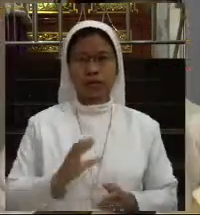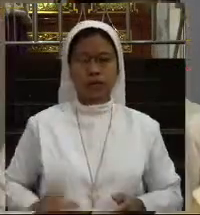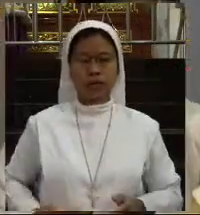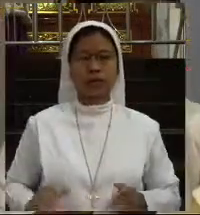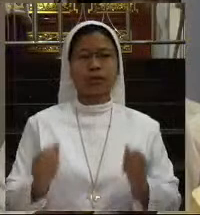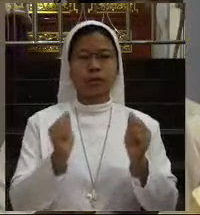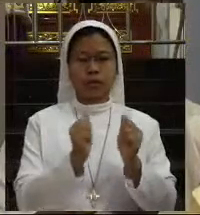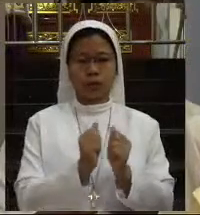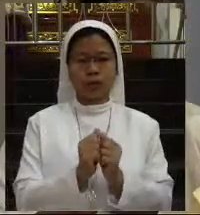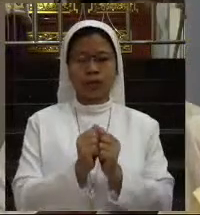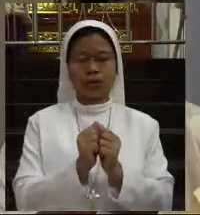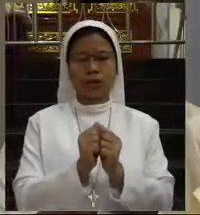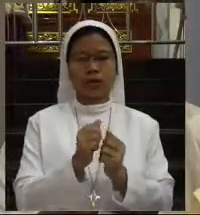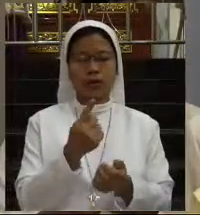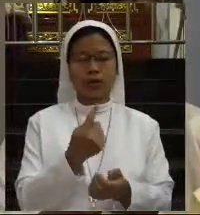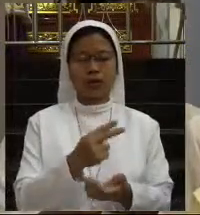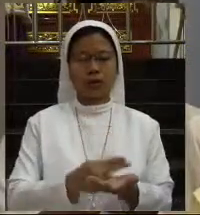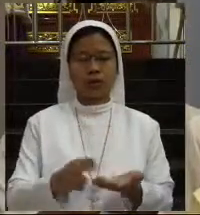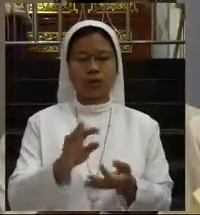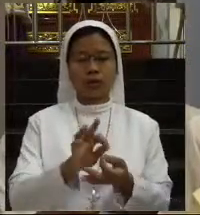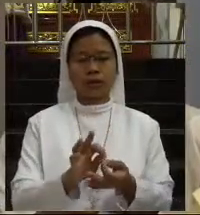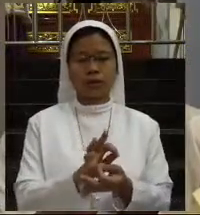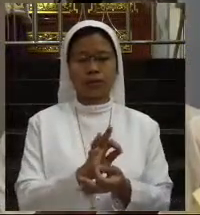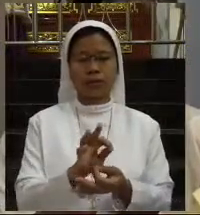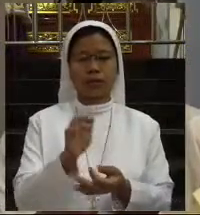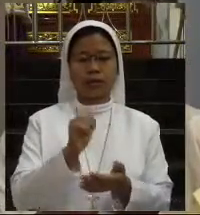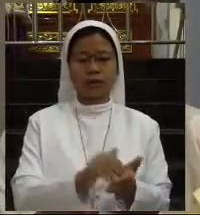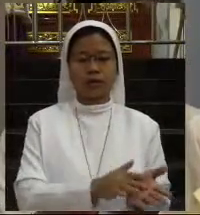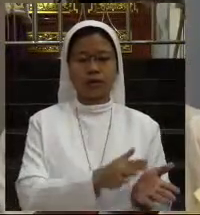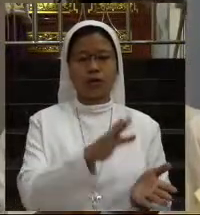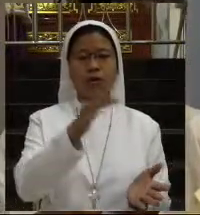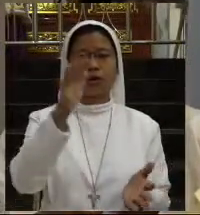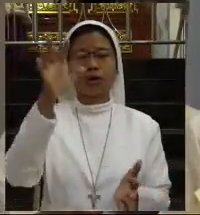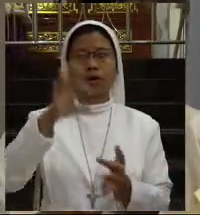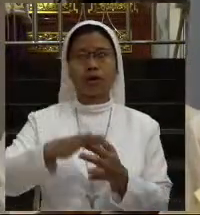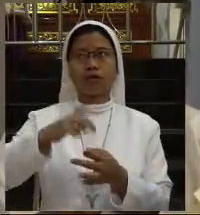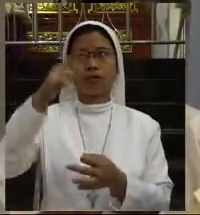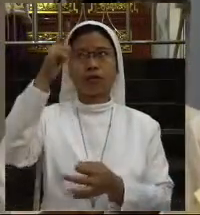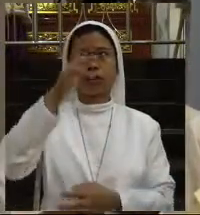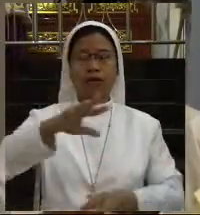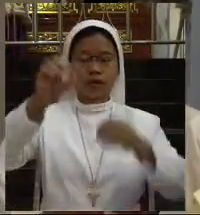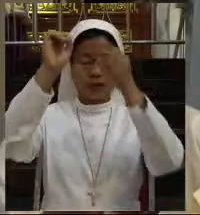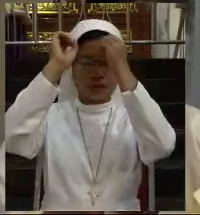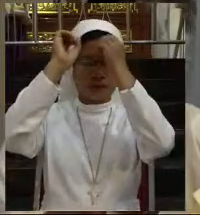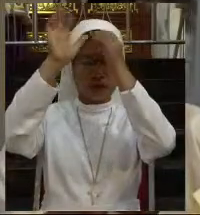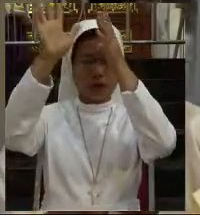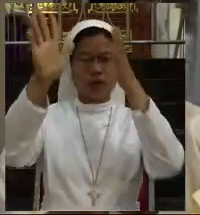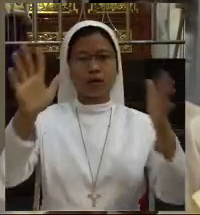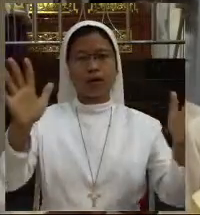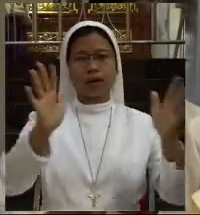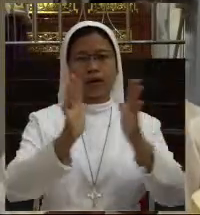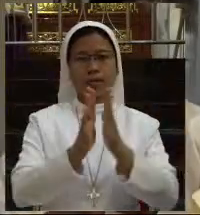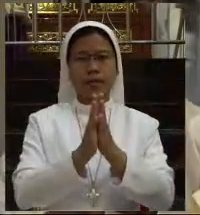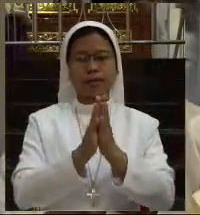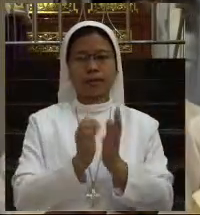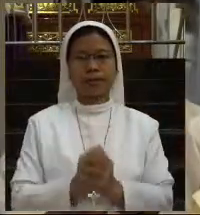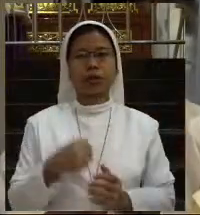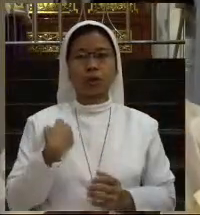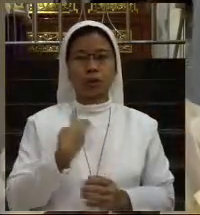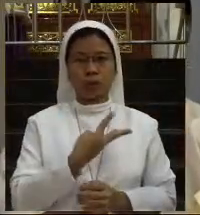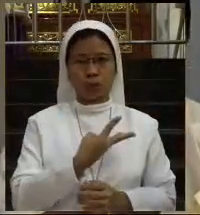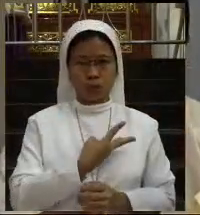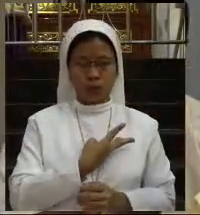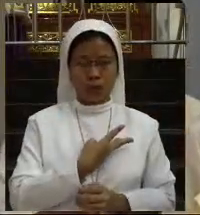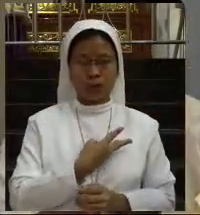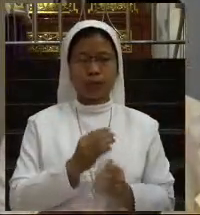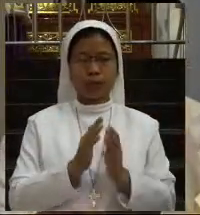Jesus Christ, with the Holy Spirit, in the glory of God the Father. Amen. We bow our